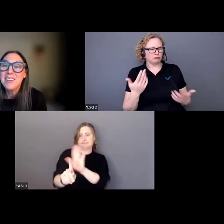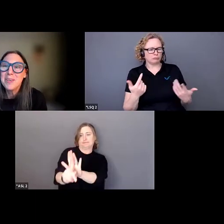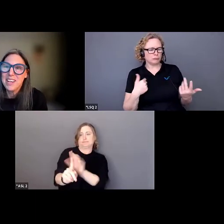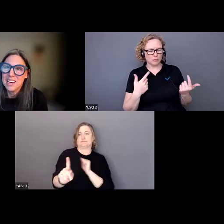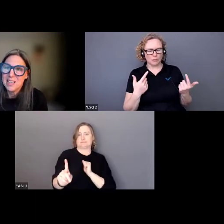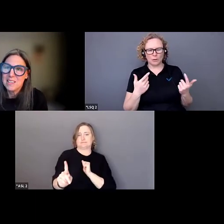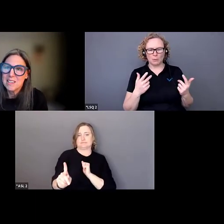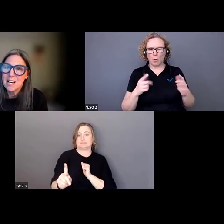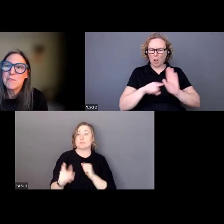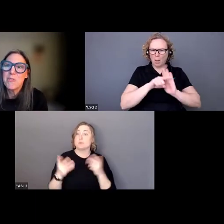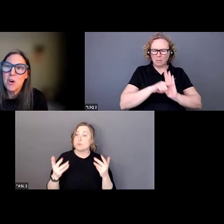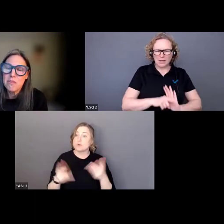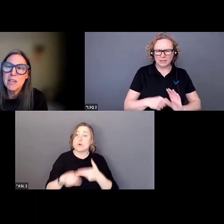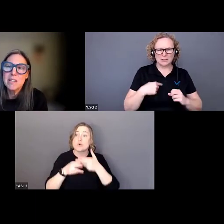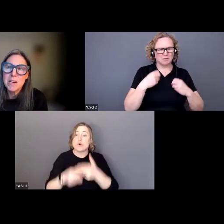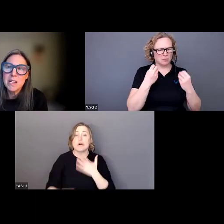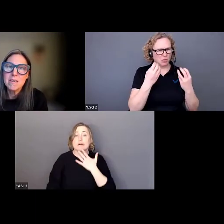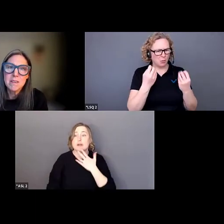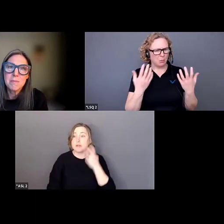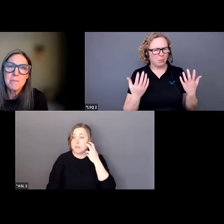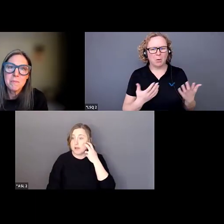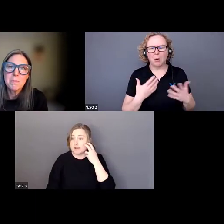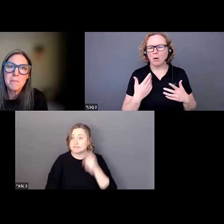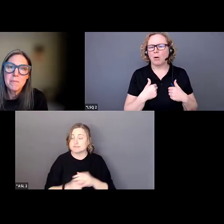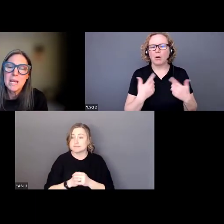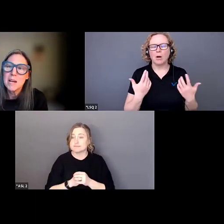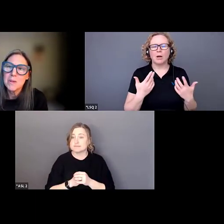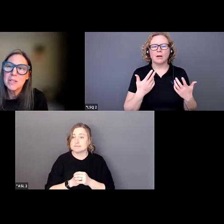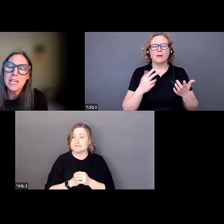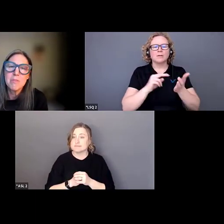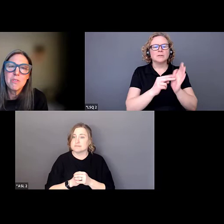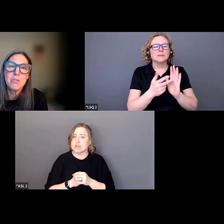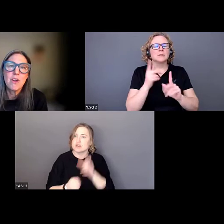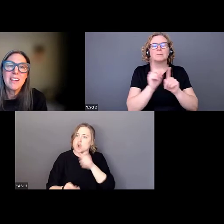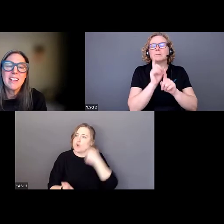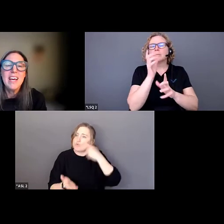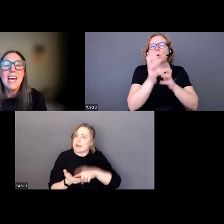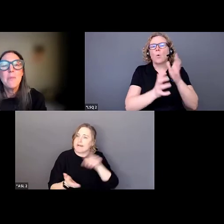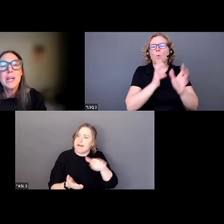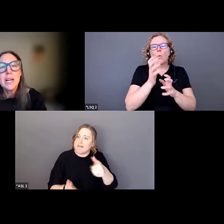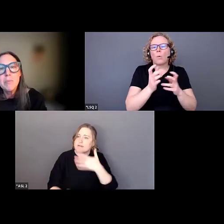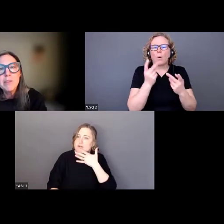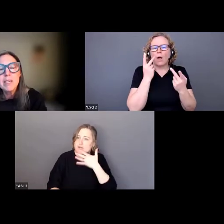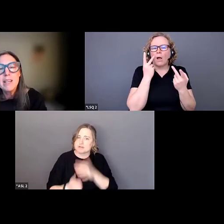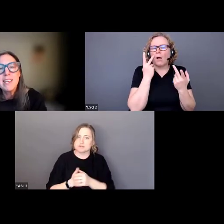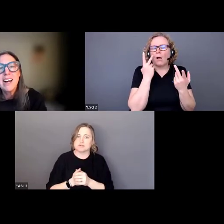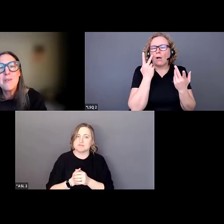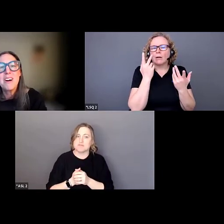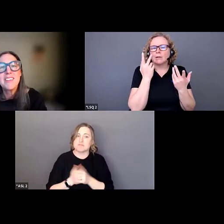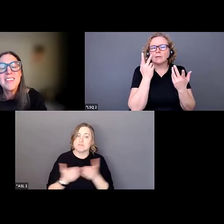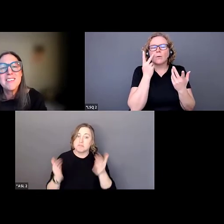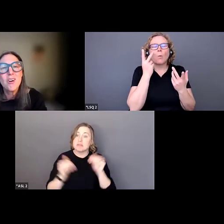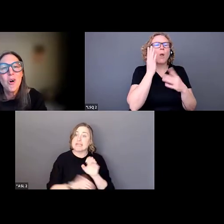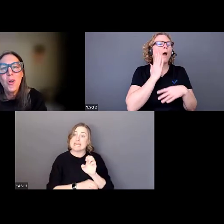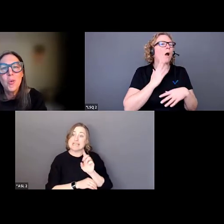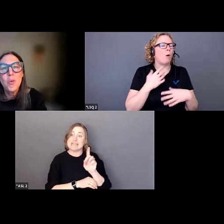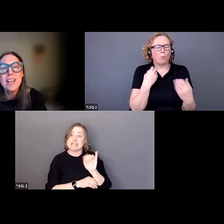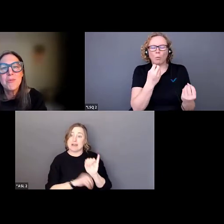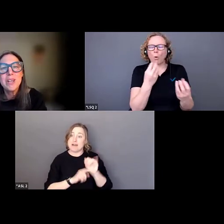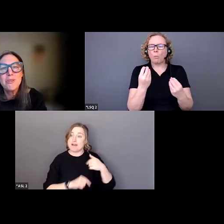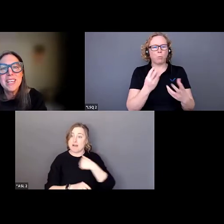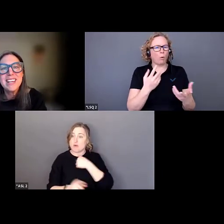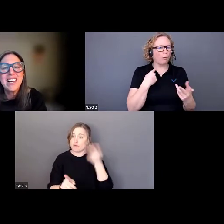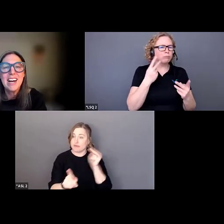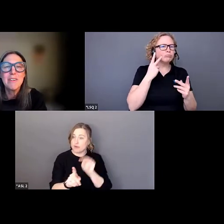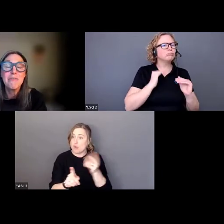being colorblind as a form of anti-racism and other claims to neutrality. And when it comes to EDI work, this is all the